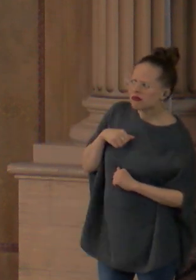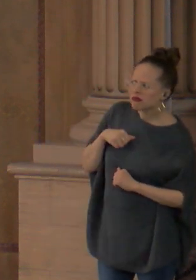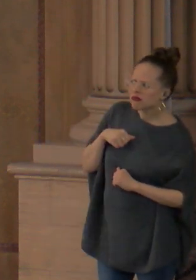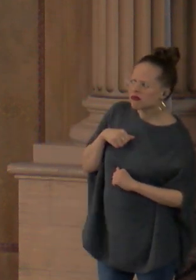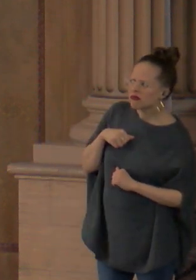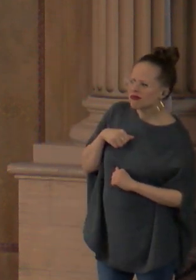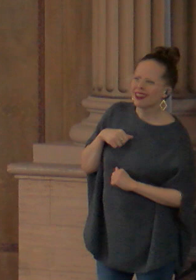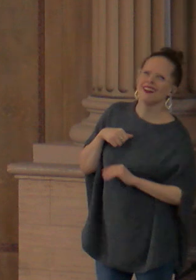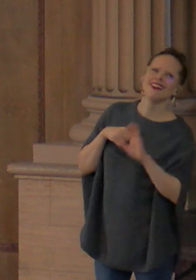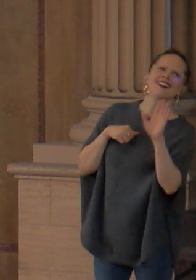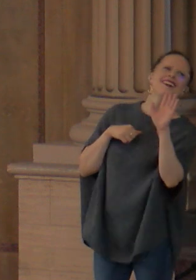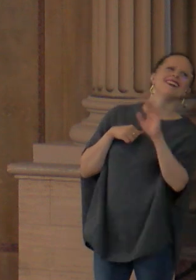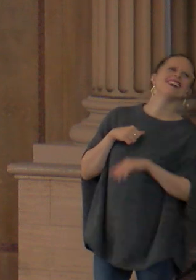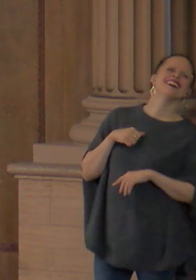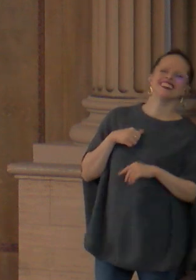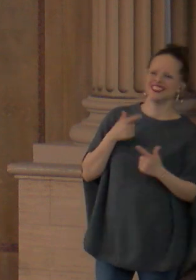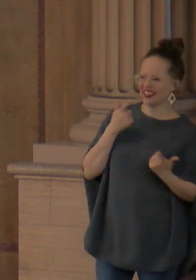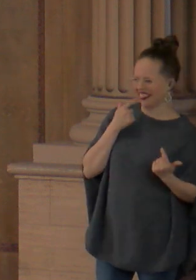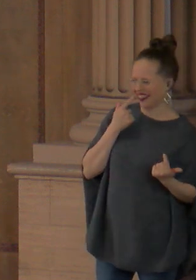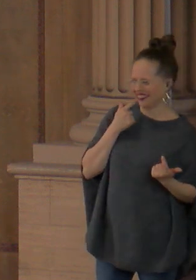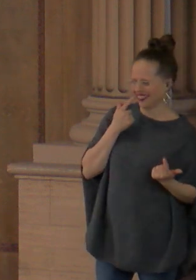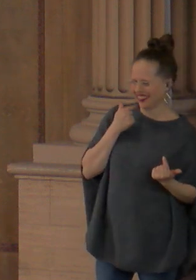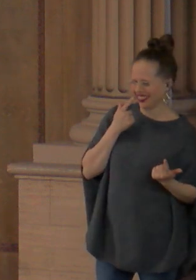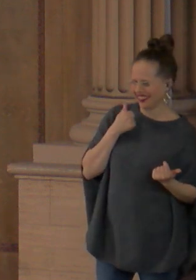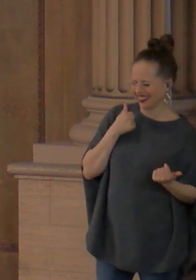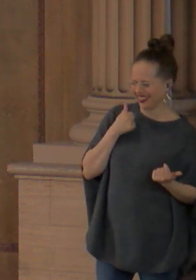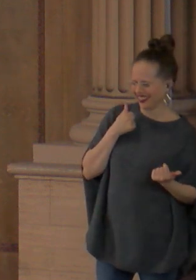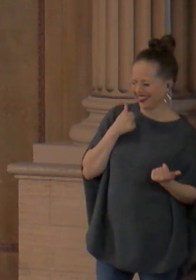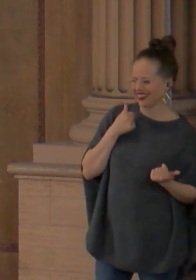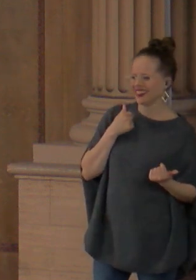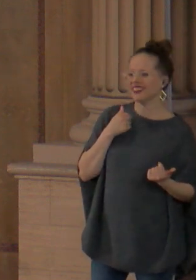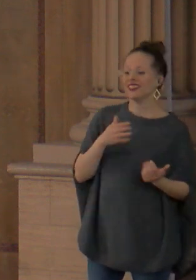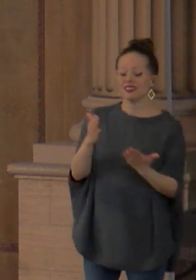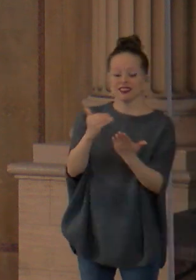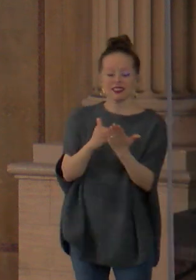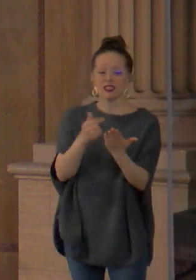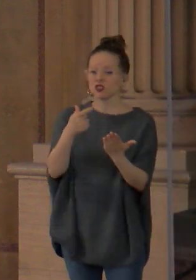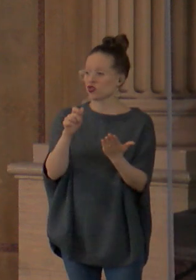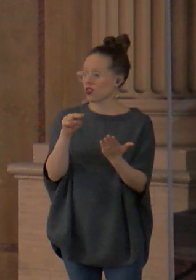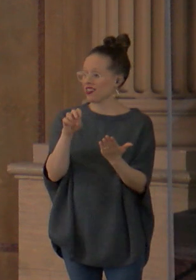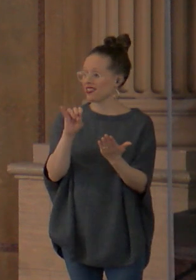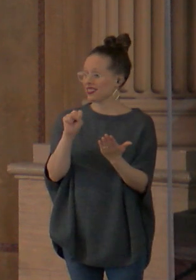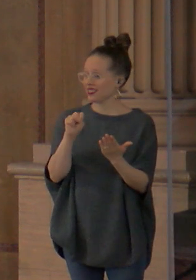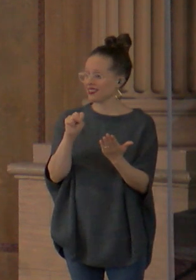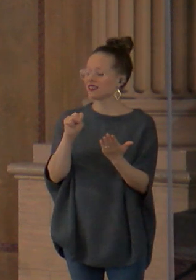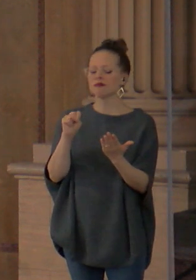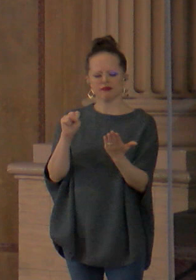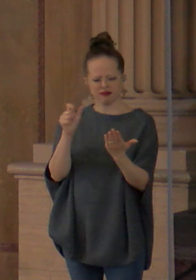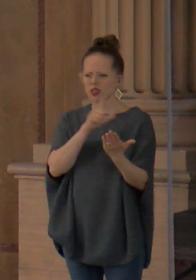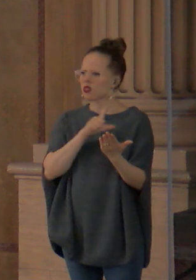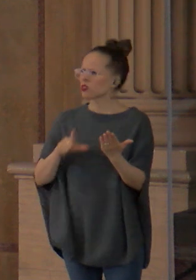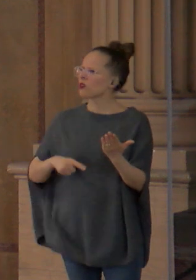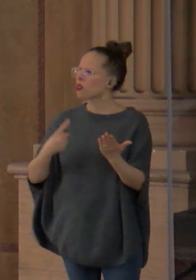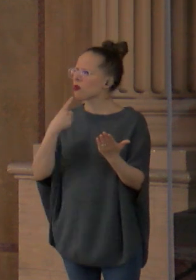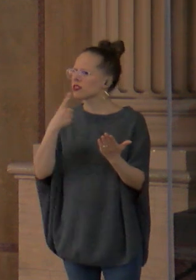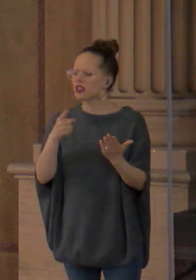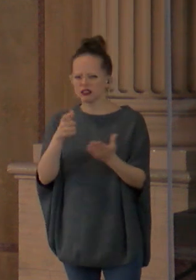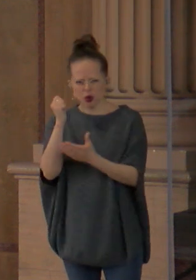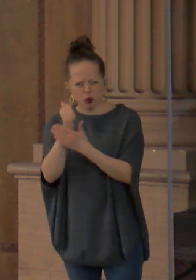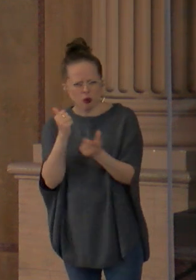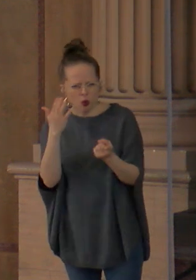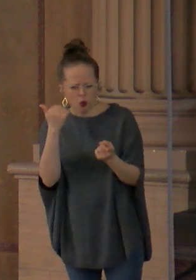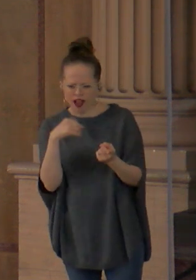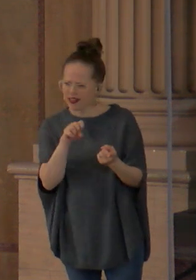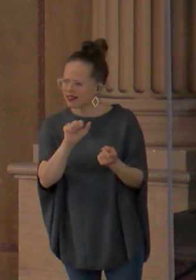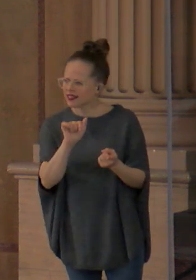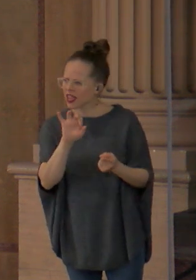just starts laughing herself silly as she hears this. And so in Genesis 18, verse 13, it says, The Lord said to Abraham, why did Sarah laugh and say, shall